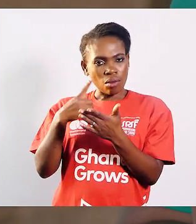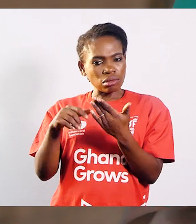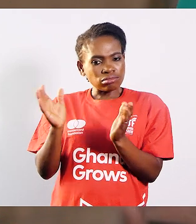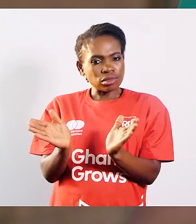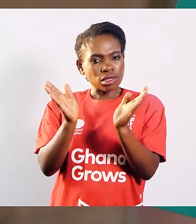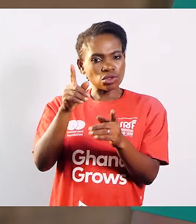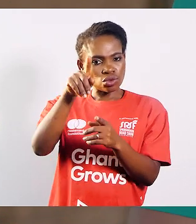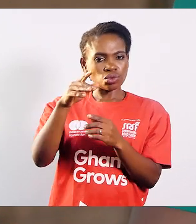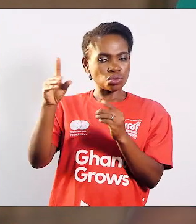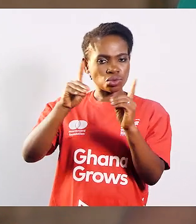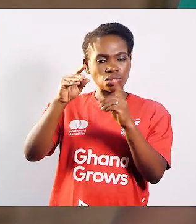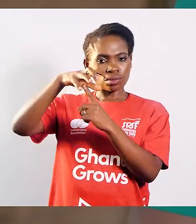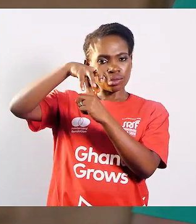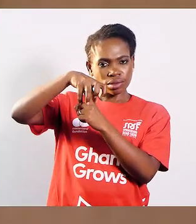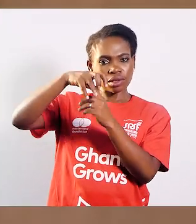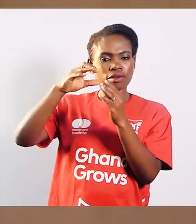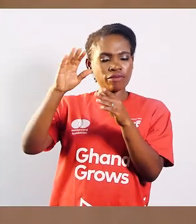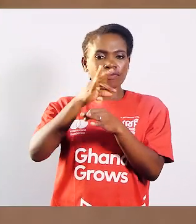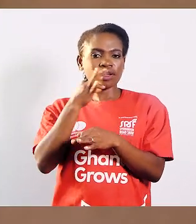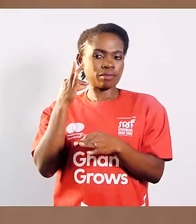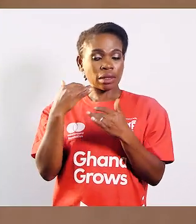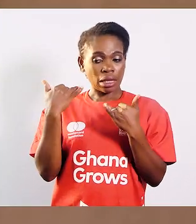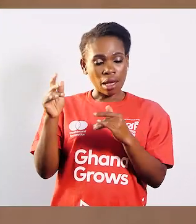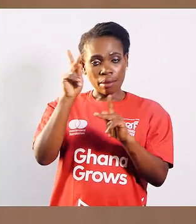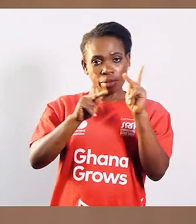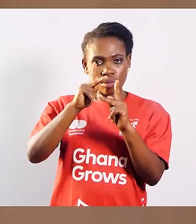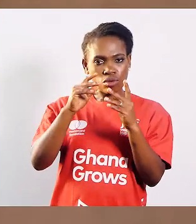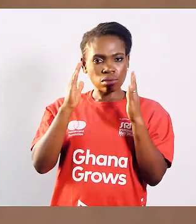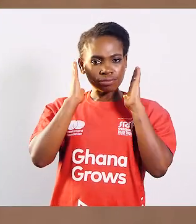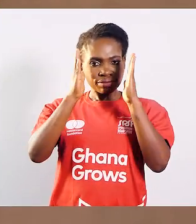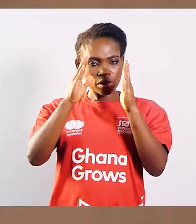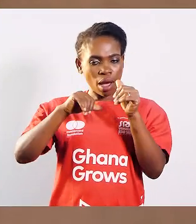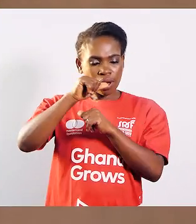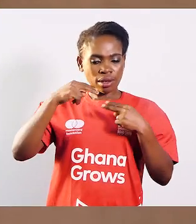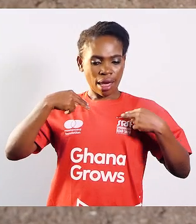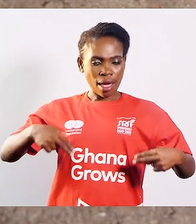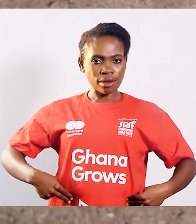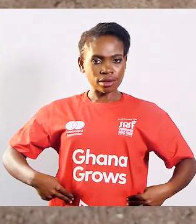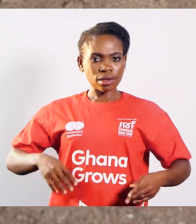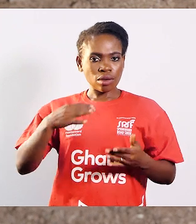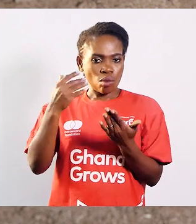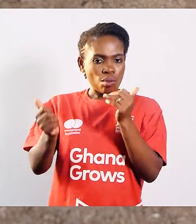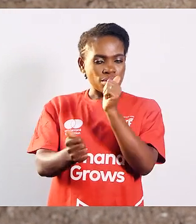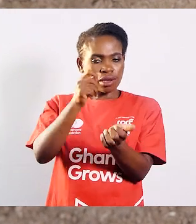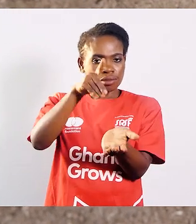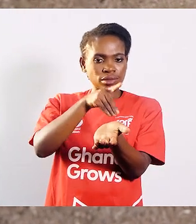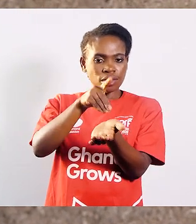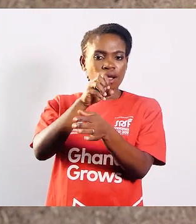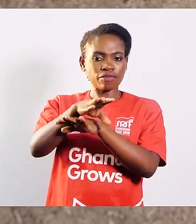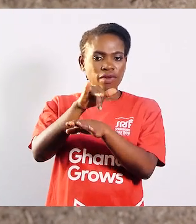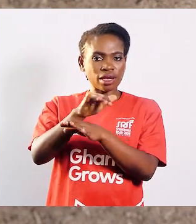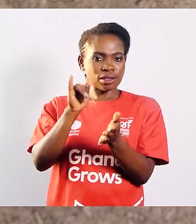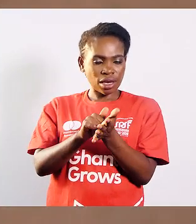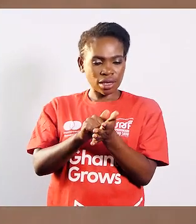the mushroom farming? Yes, now a lot of people are becoming health conscious of what they eat. And when you go to hospital, the